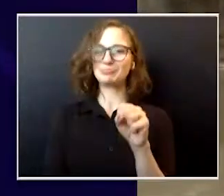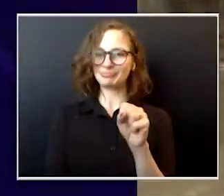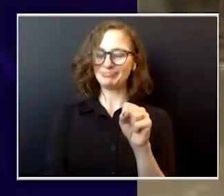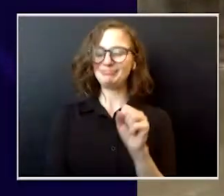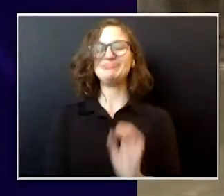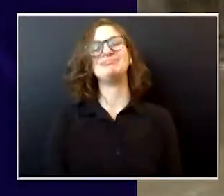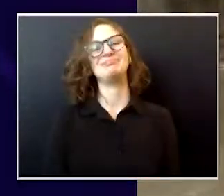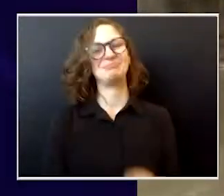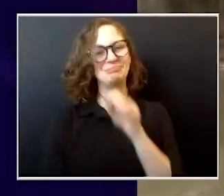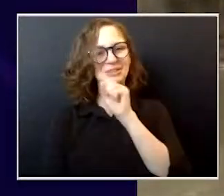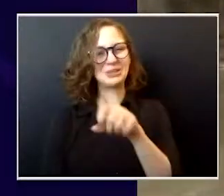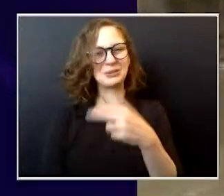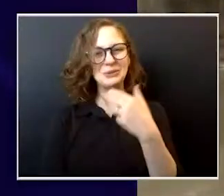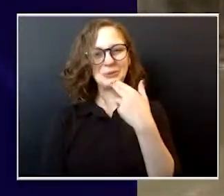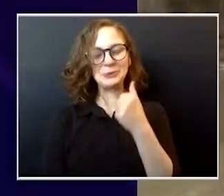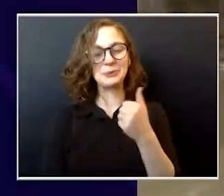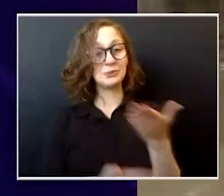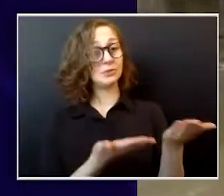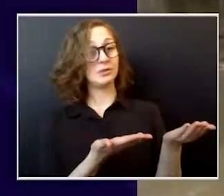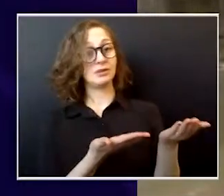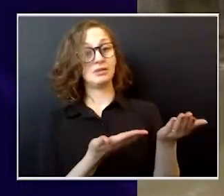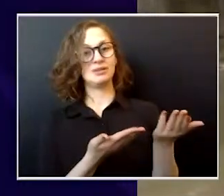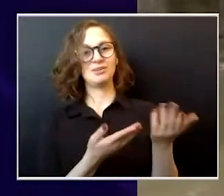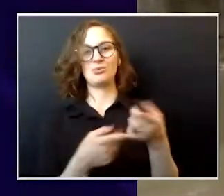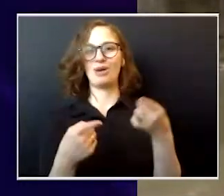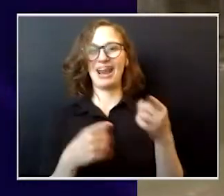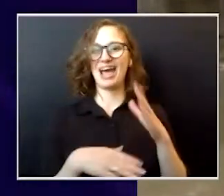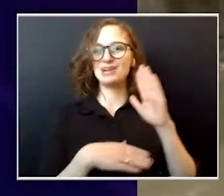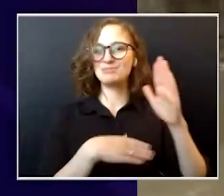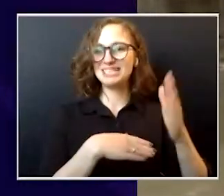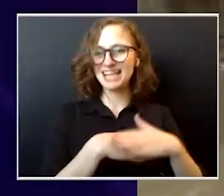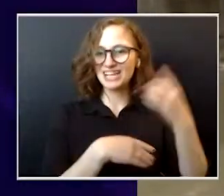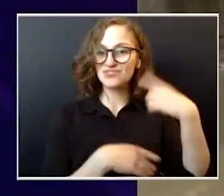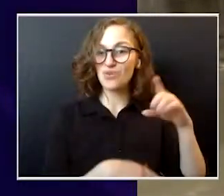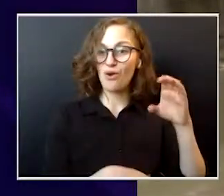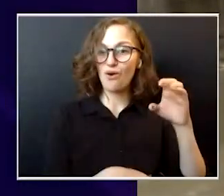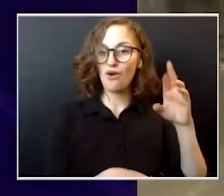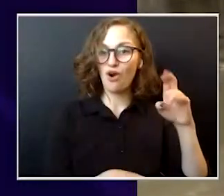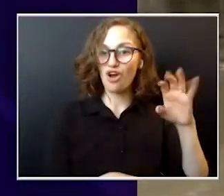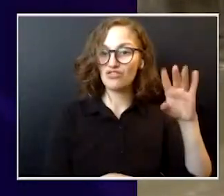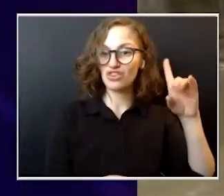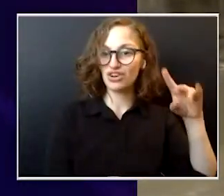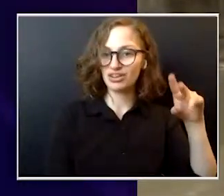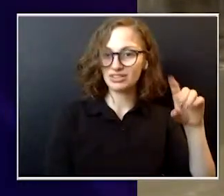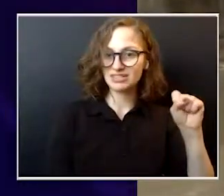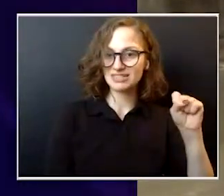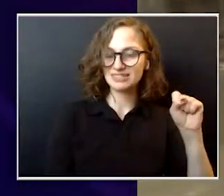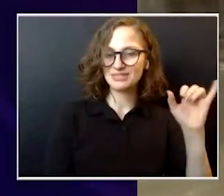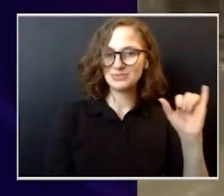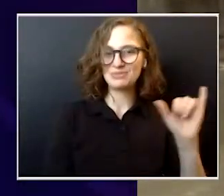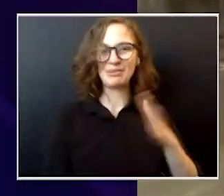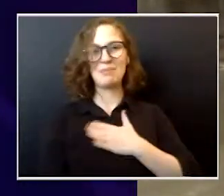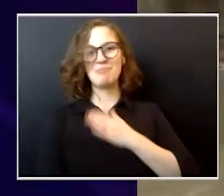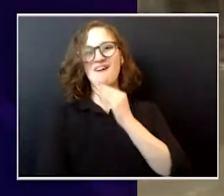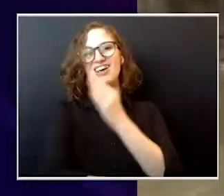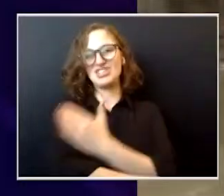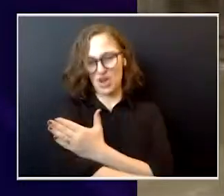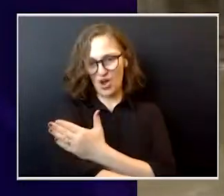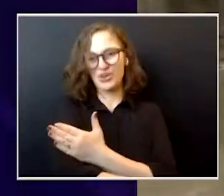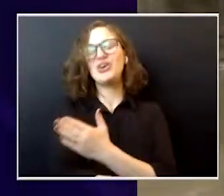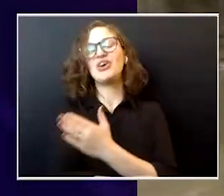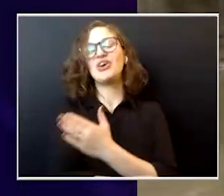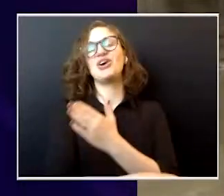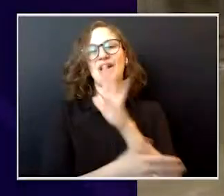at here? This is what happens next for the Crawfords too. So that is my daughter in the middle, Audrey, who got married this past